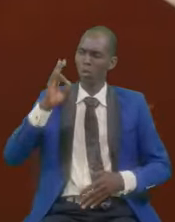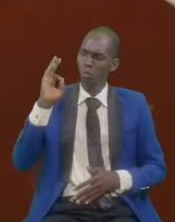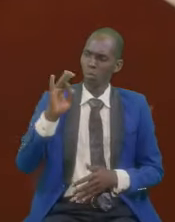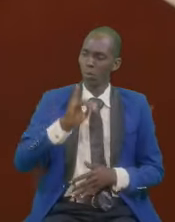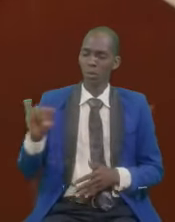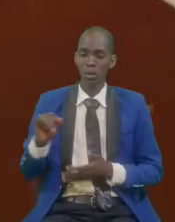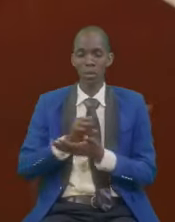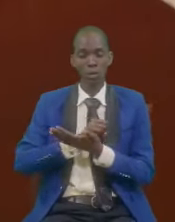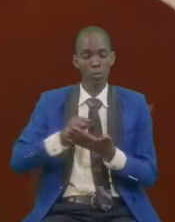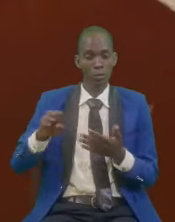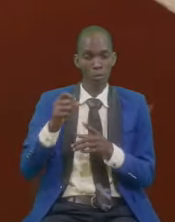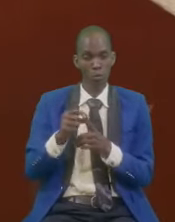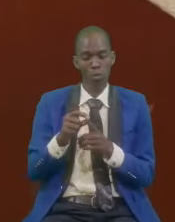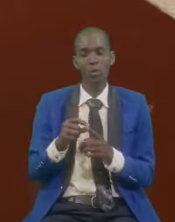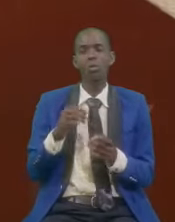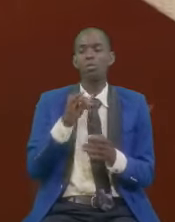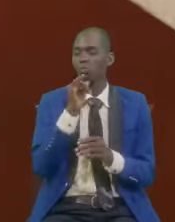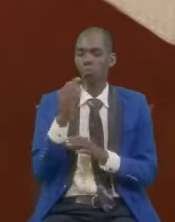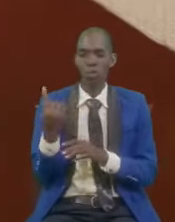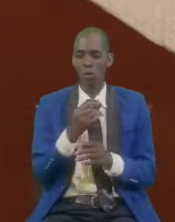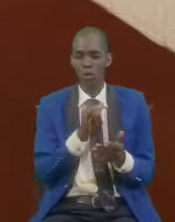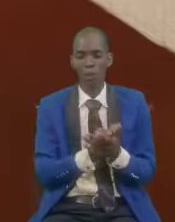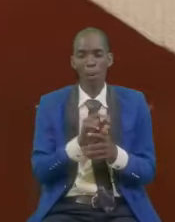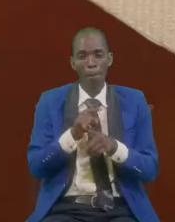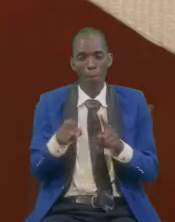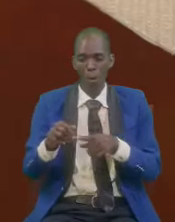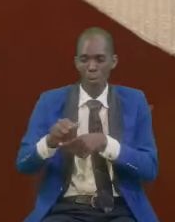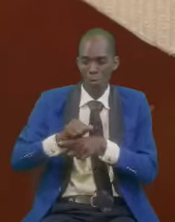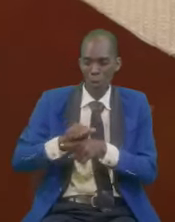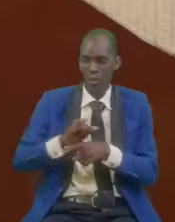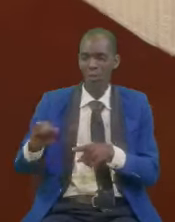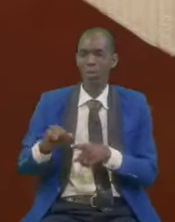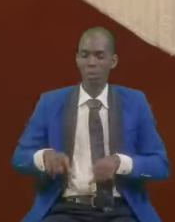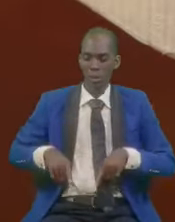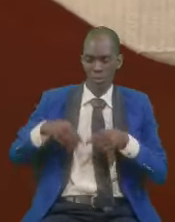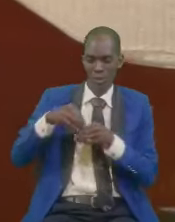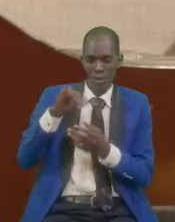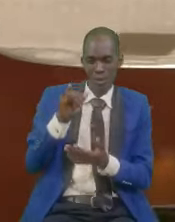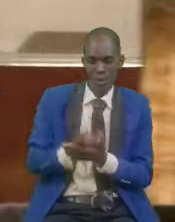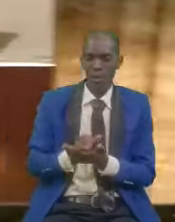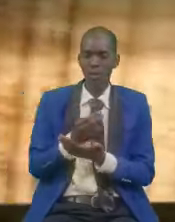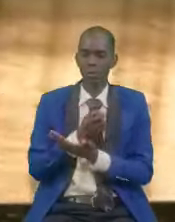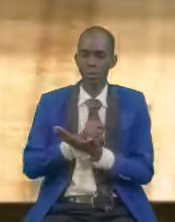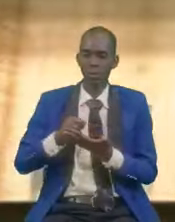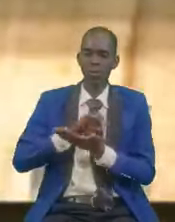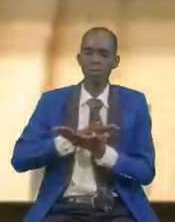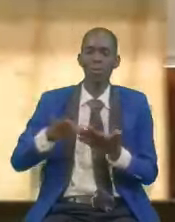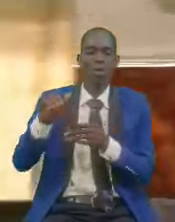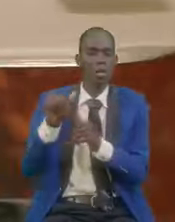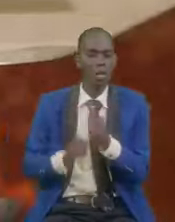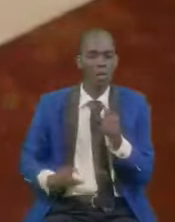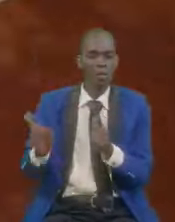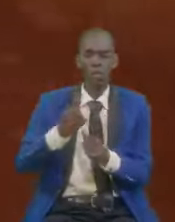it's practicing, living in that godliness and sanctification everywhere